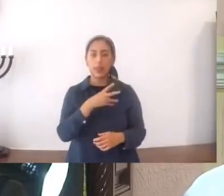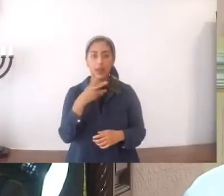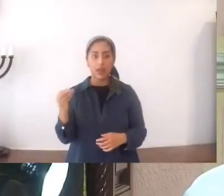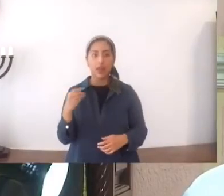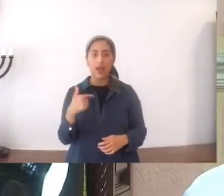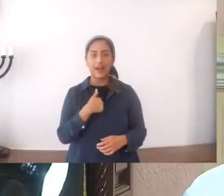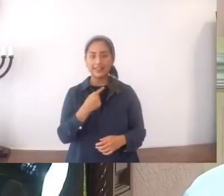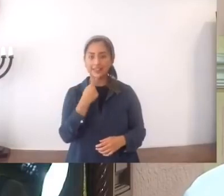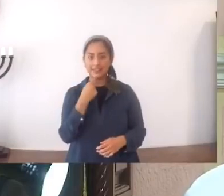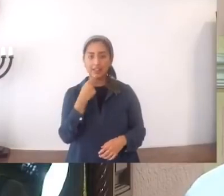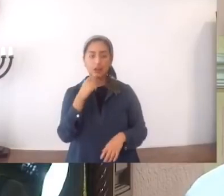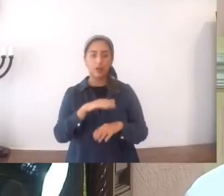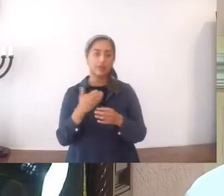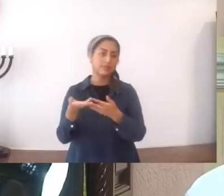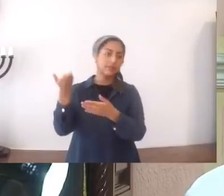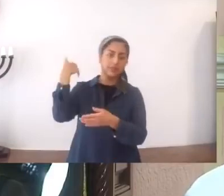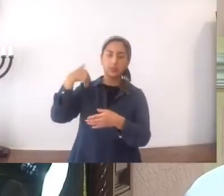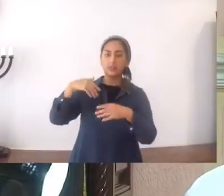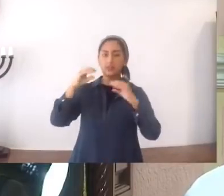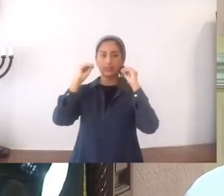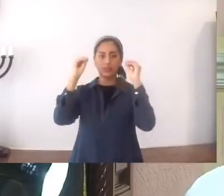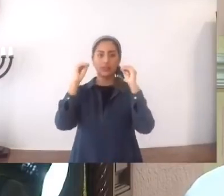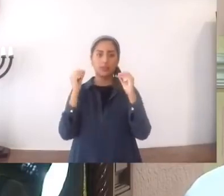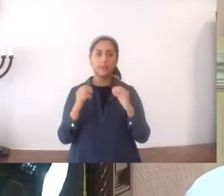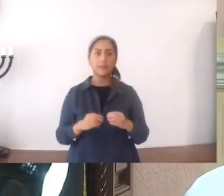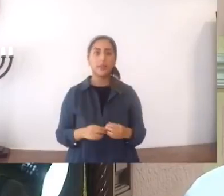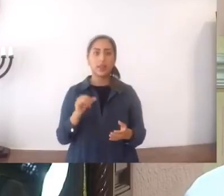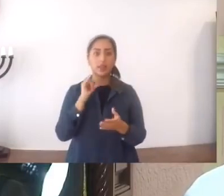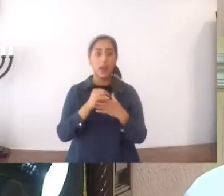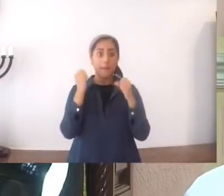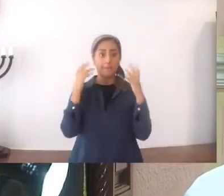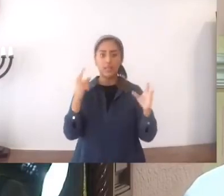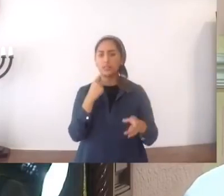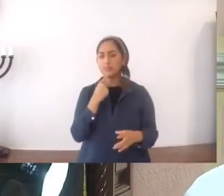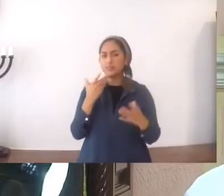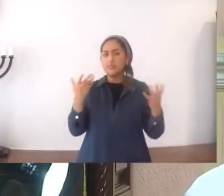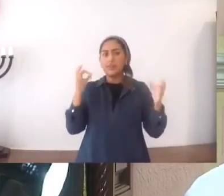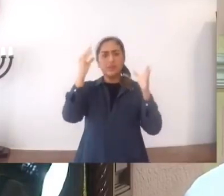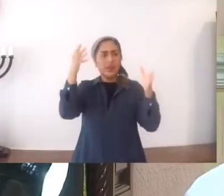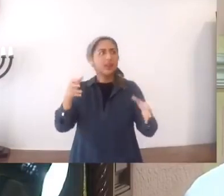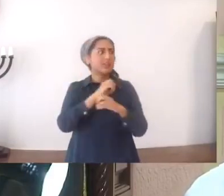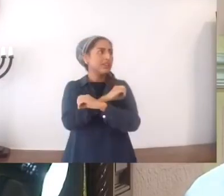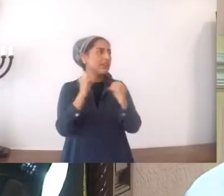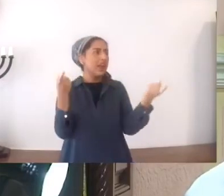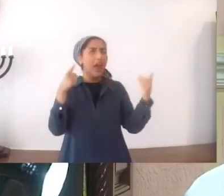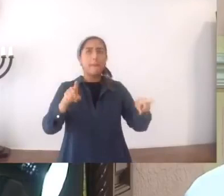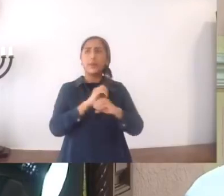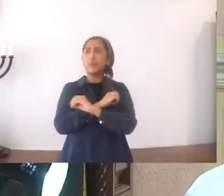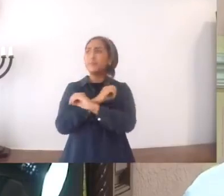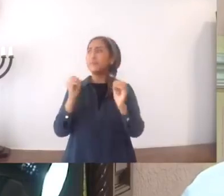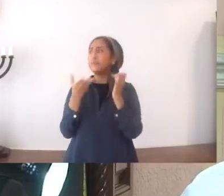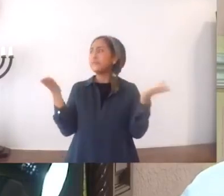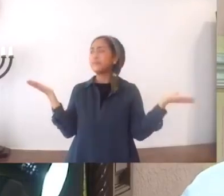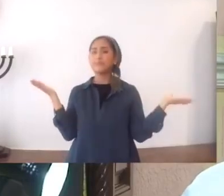many red moons. Y entonces decía yo en el tema pasado And then I said in the past que teaching muchos dicen, Roeh, pero pues no ha pasado nada. that many